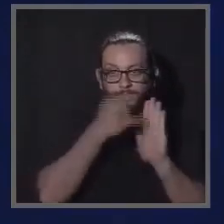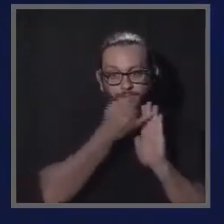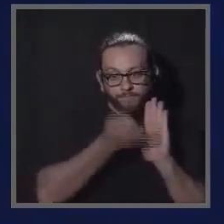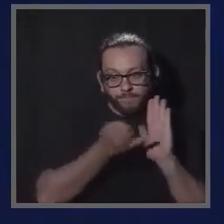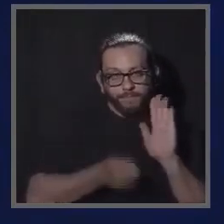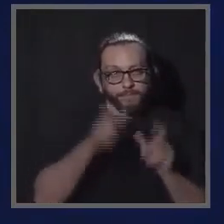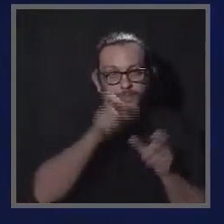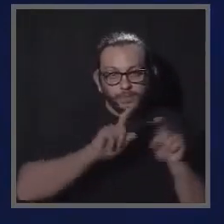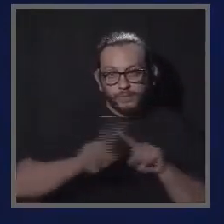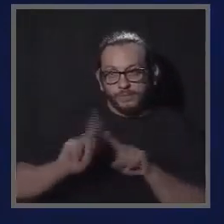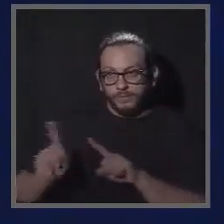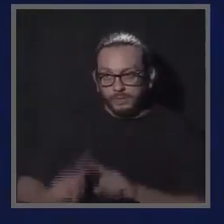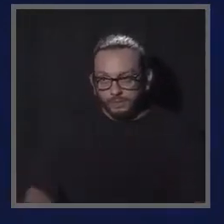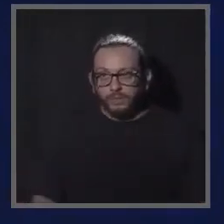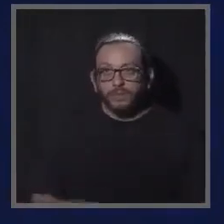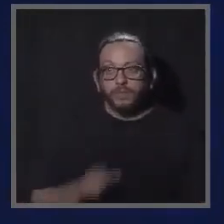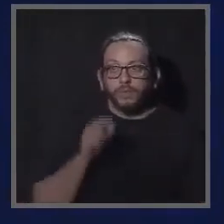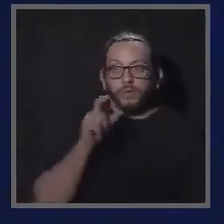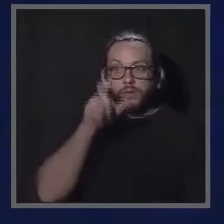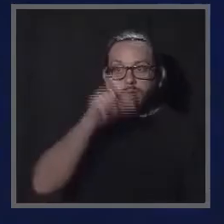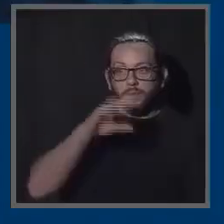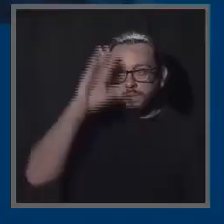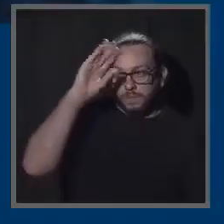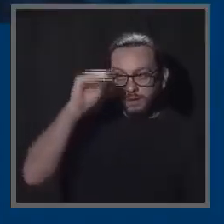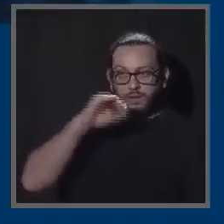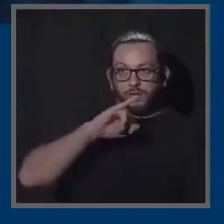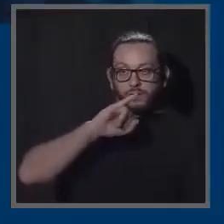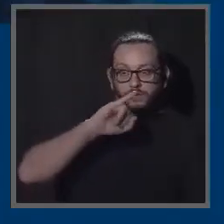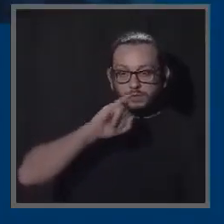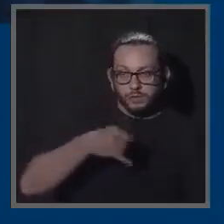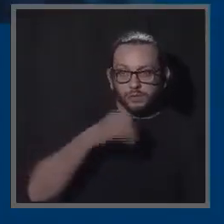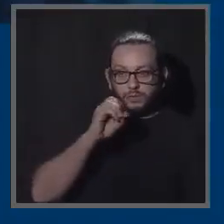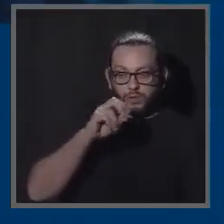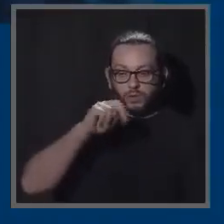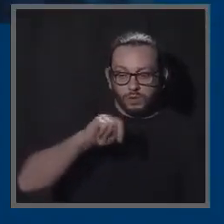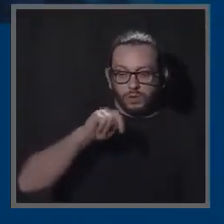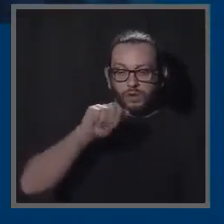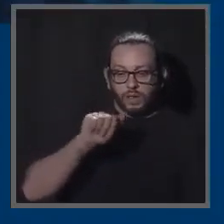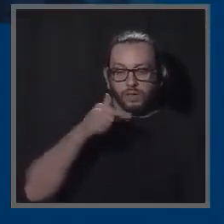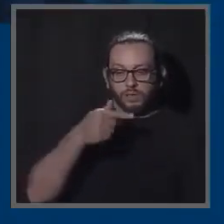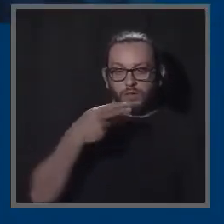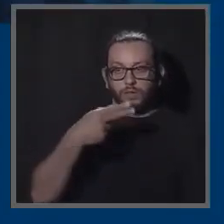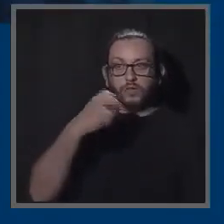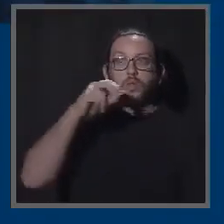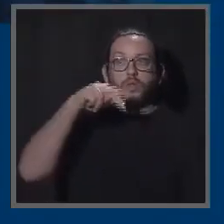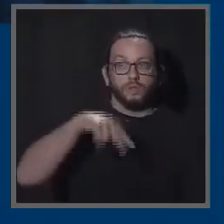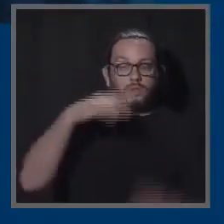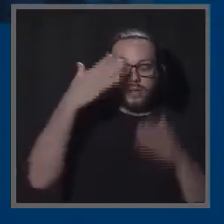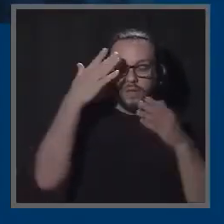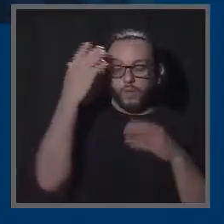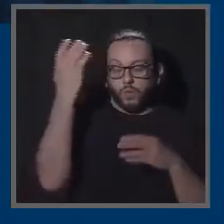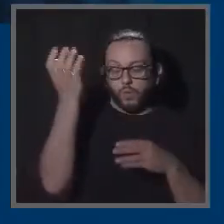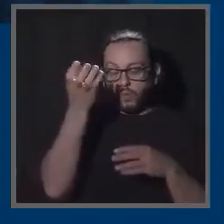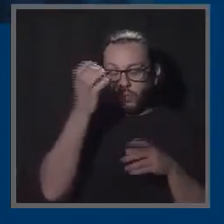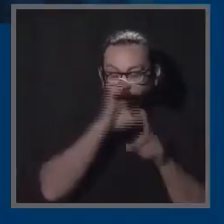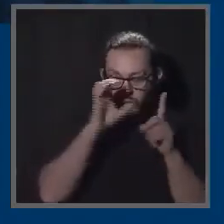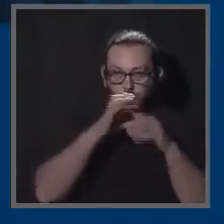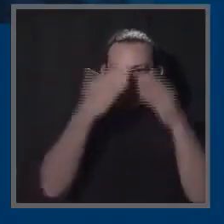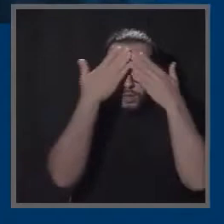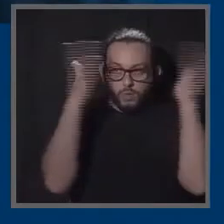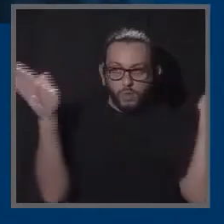Jonathan, I think, mentioned that cultural democracy is as much as democracy about reinventing ourselves. So this